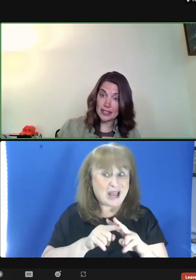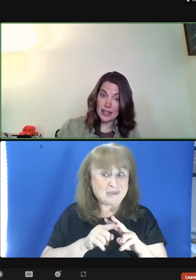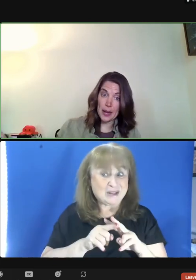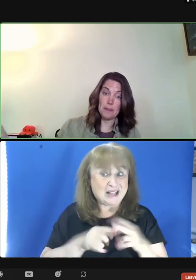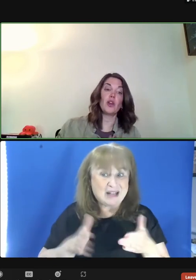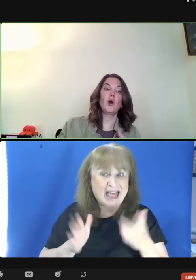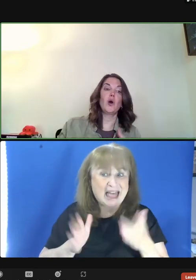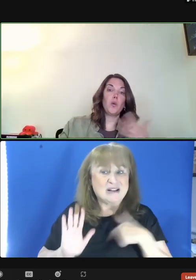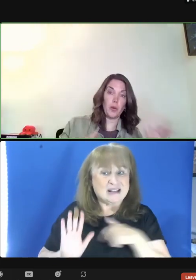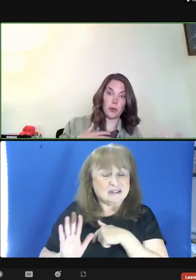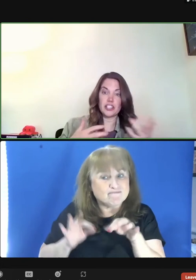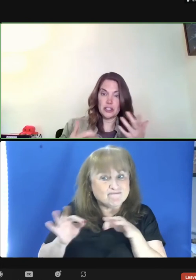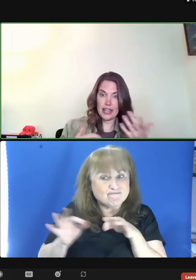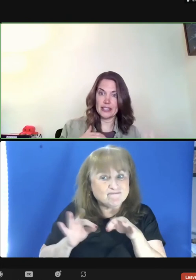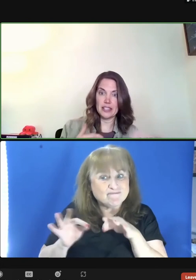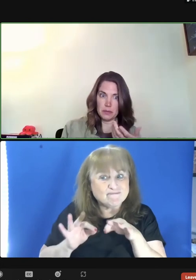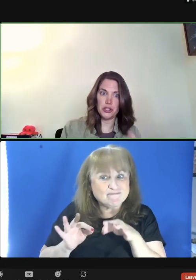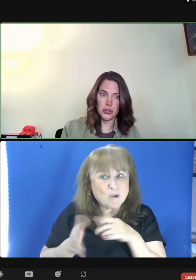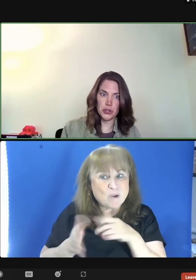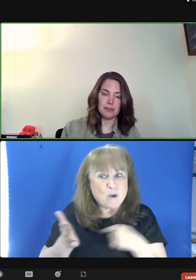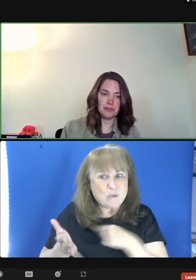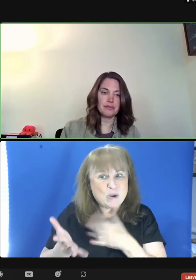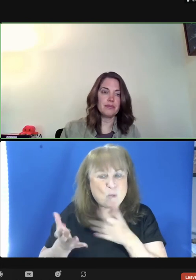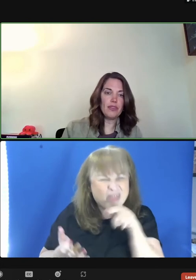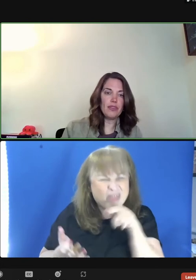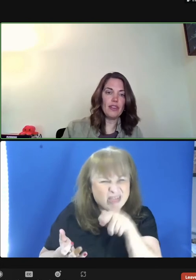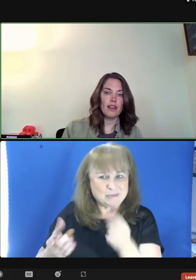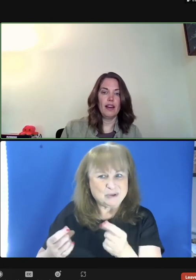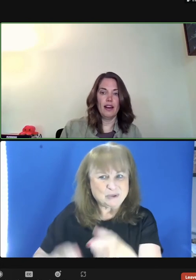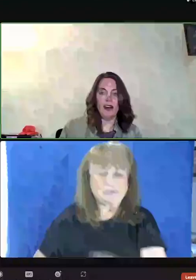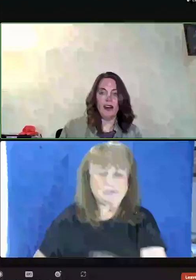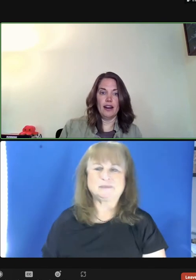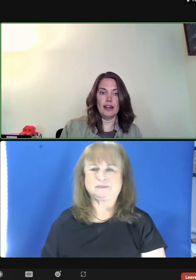to explain to them what we're actually asking them to do?